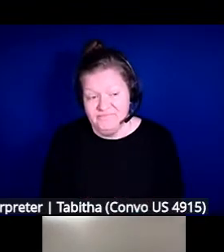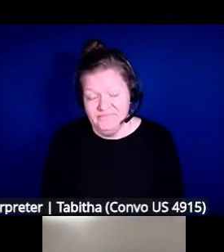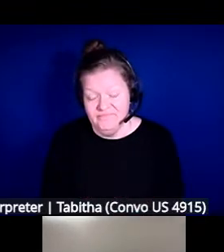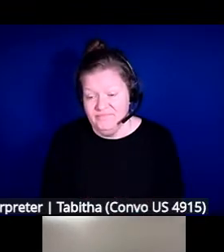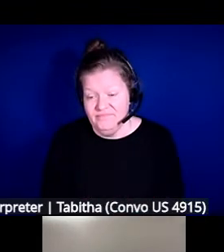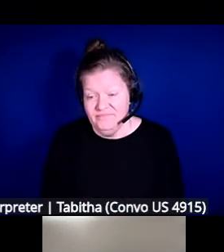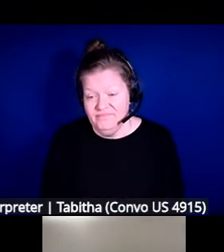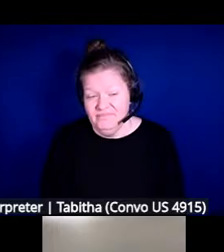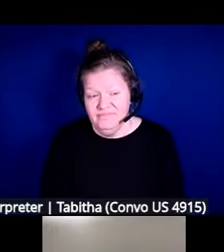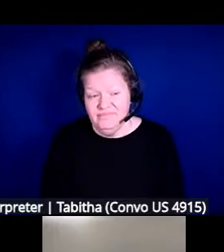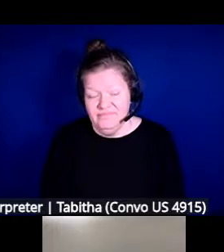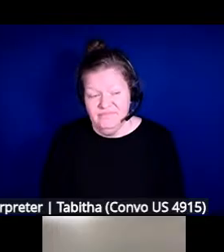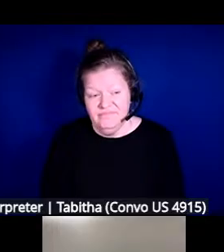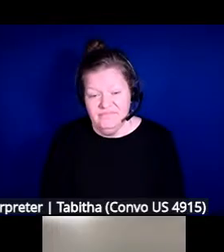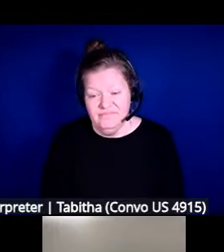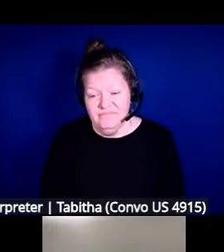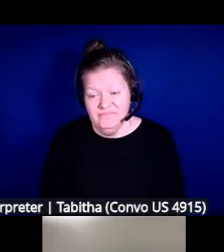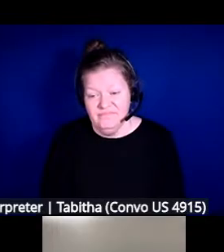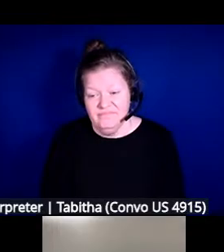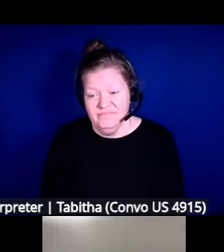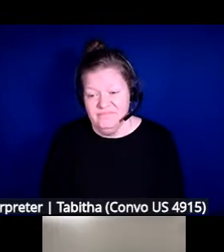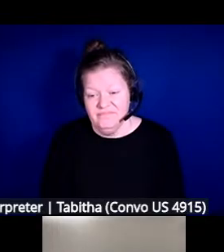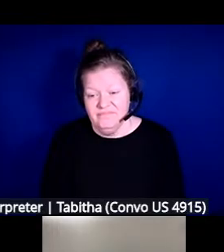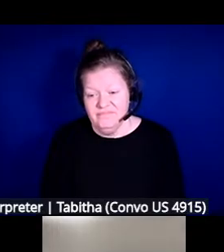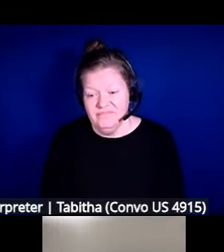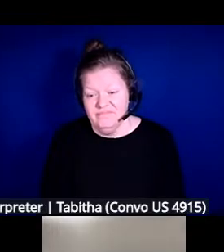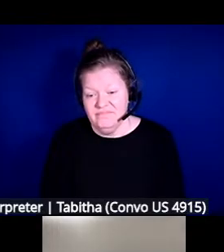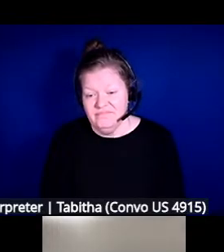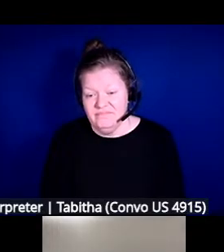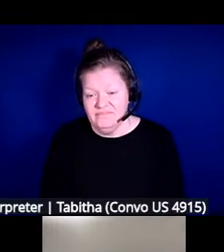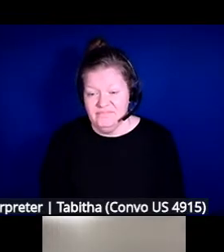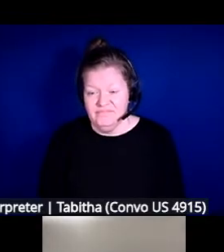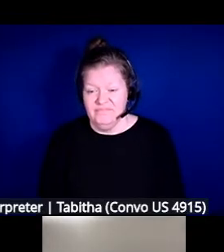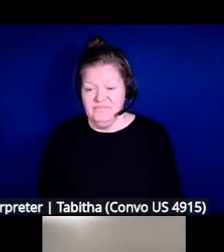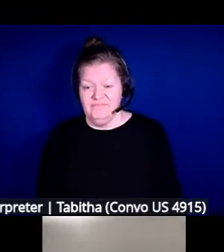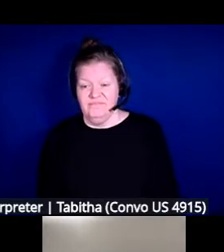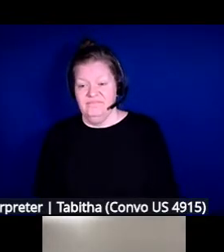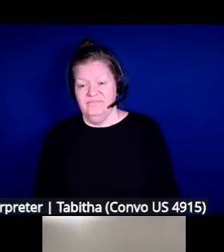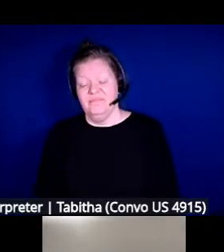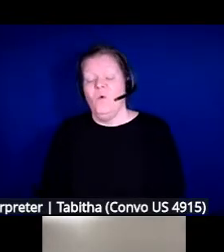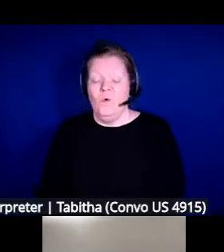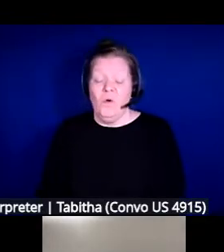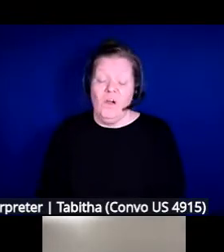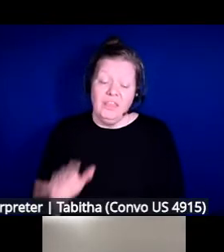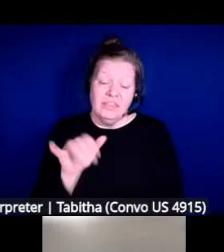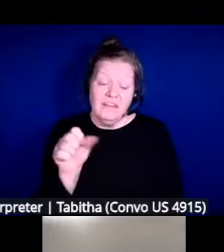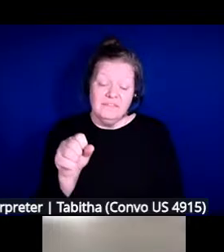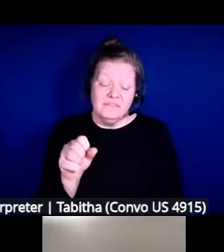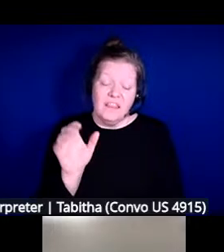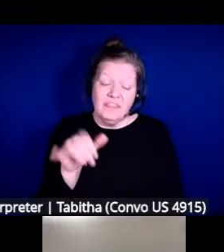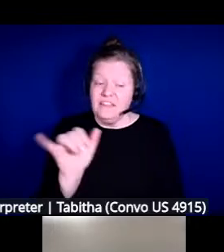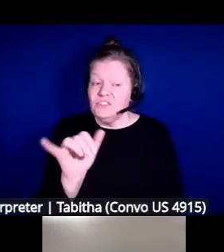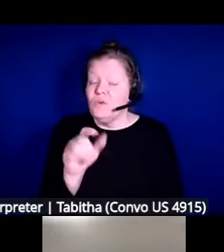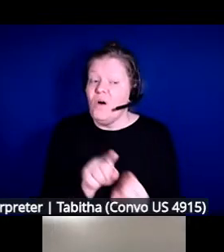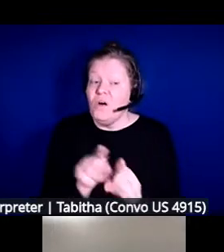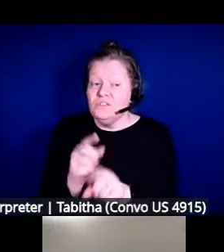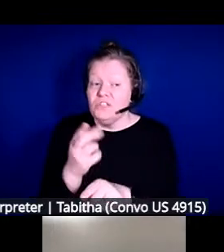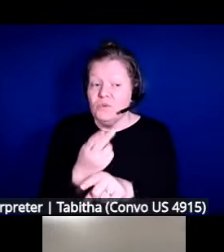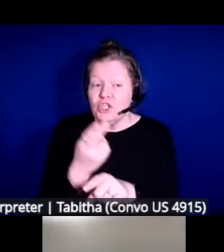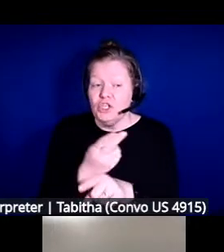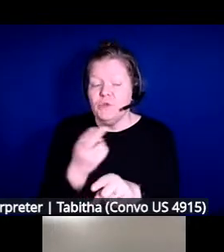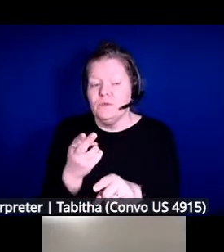Stamina. And the fact that I'm not moving back to Well, Baltimore anytime soon. Well, that yeah, that too, and that you also use